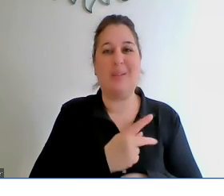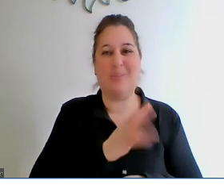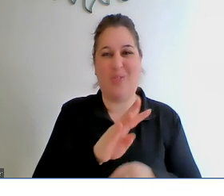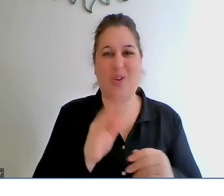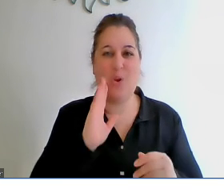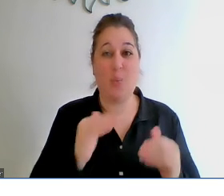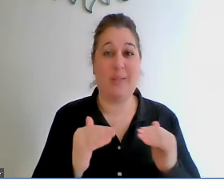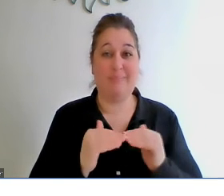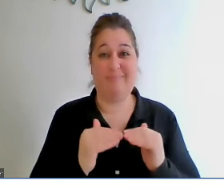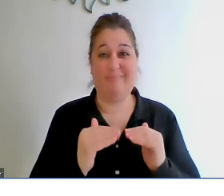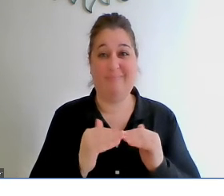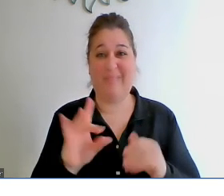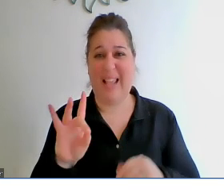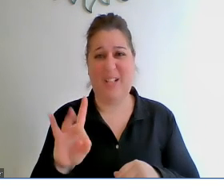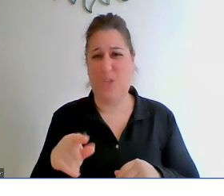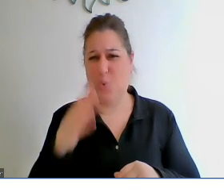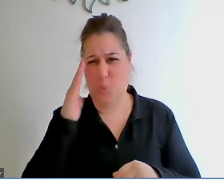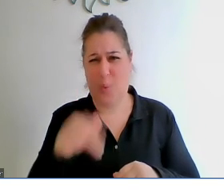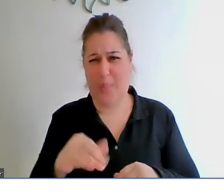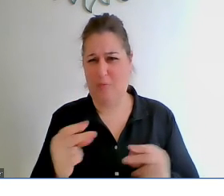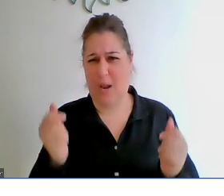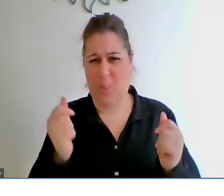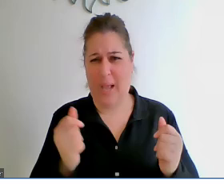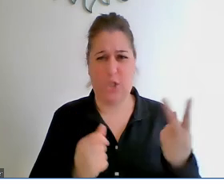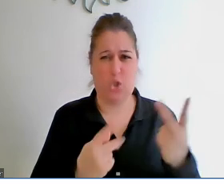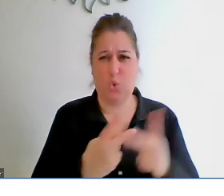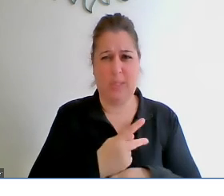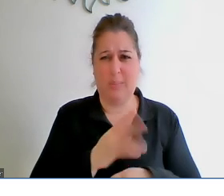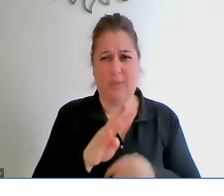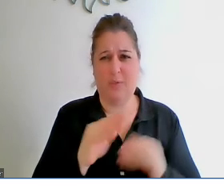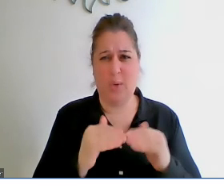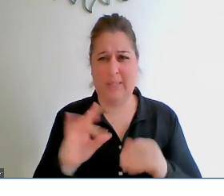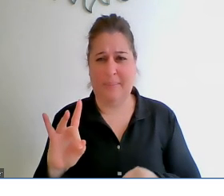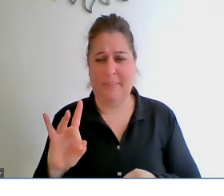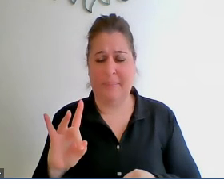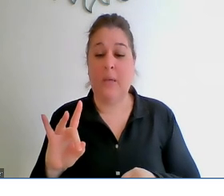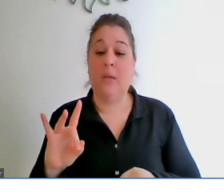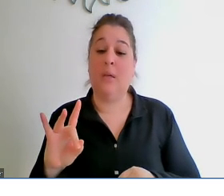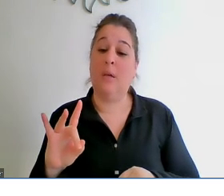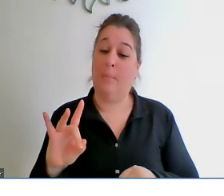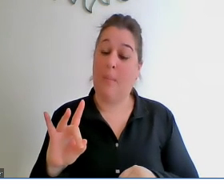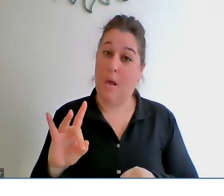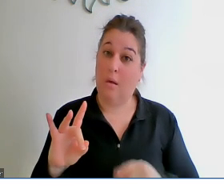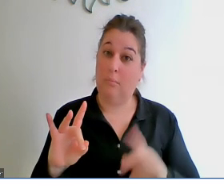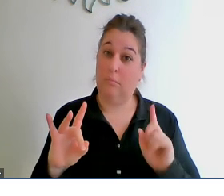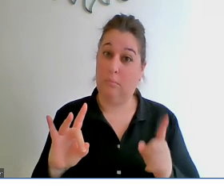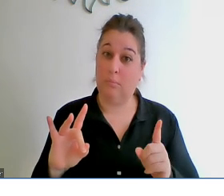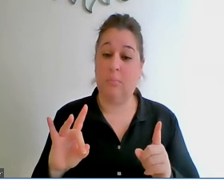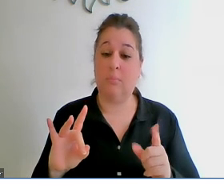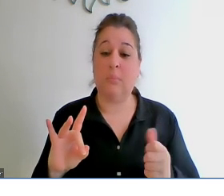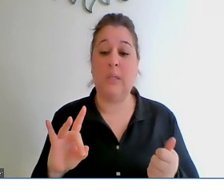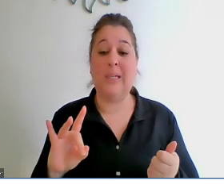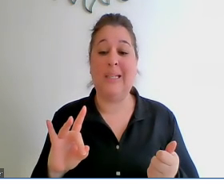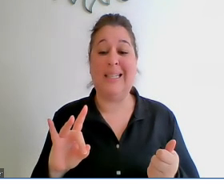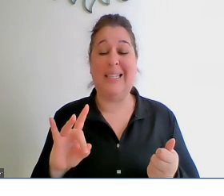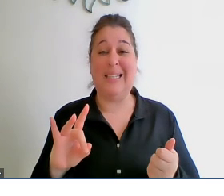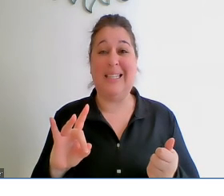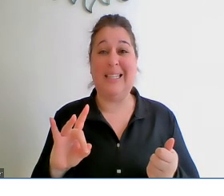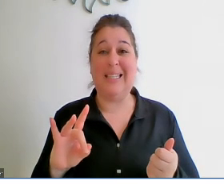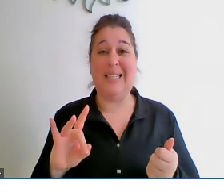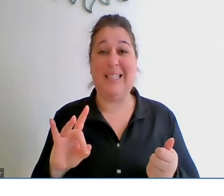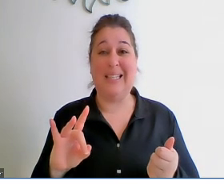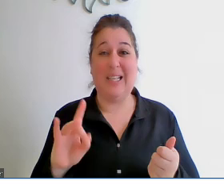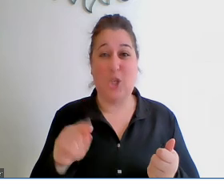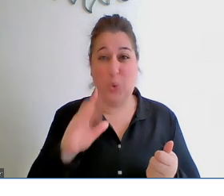because a positive times a positive is a positive. If they're the same signs and you're multiplying